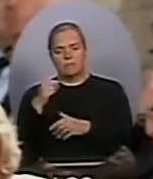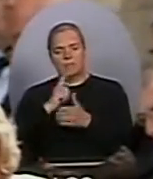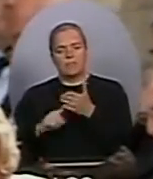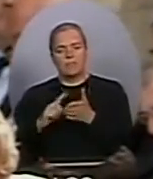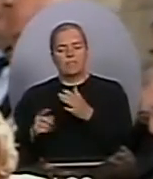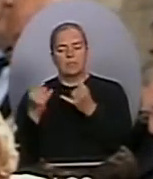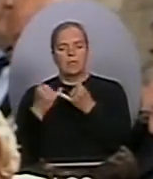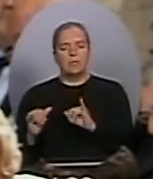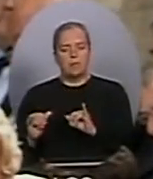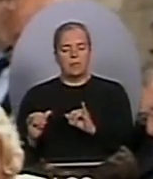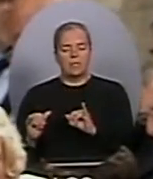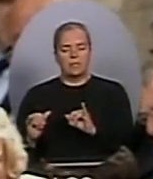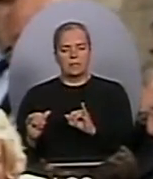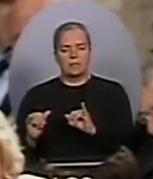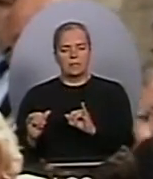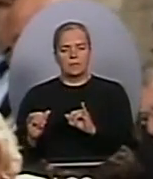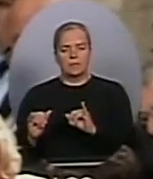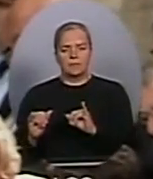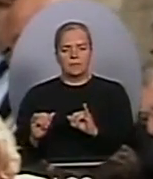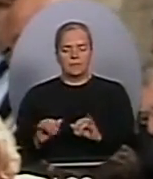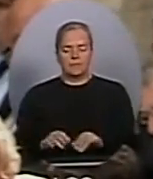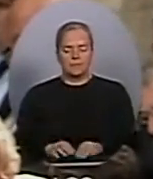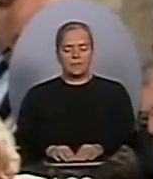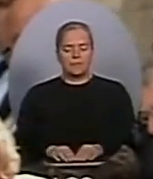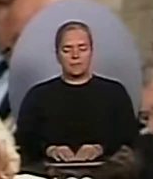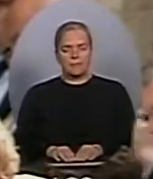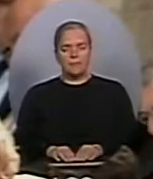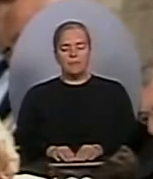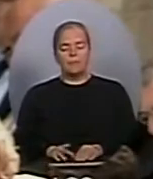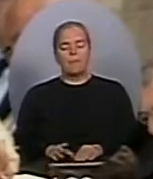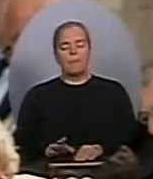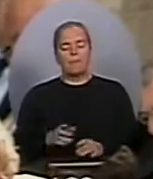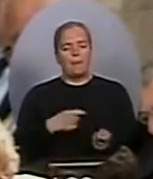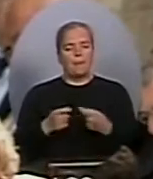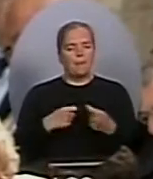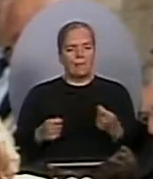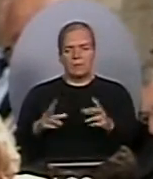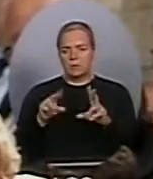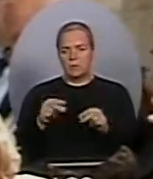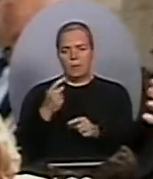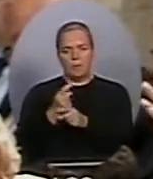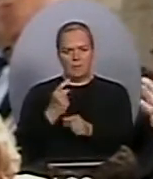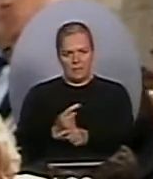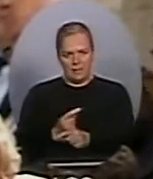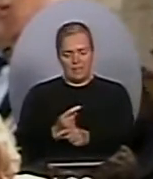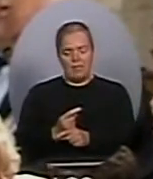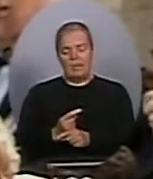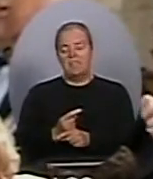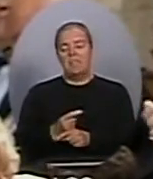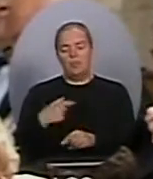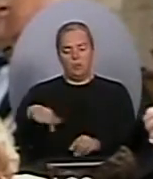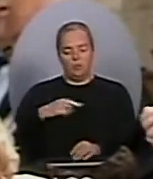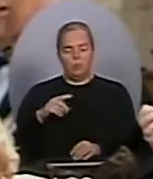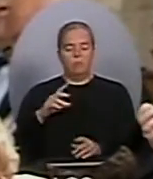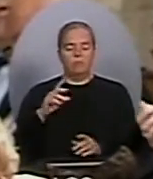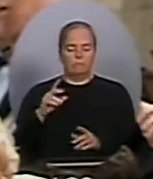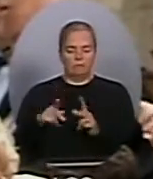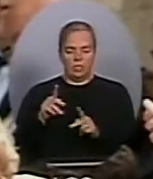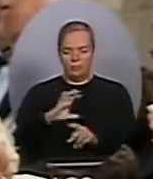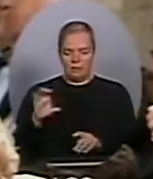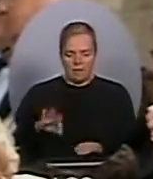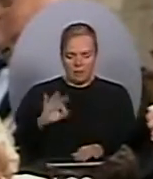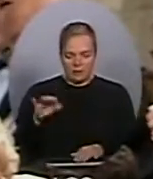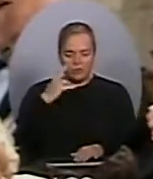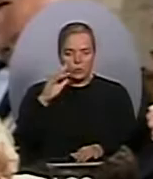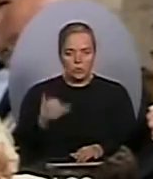those findings, that there were some inappropriate expenses that were incurred, that were billed to taxpayers. It also reflected that the money was paid back. New